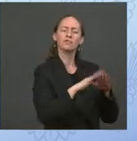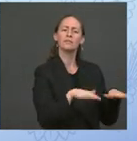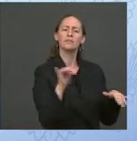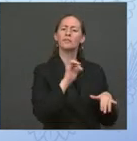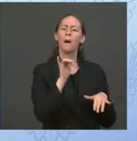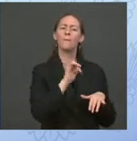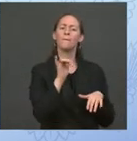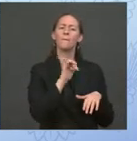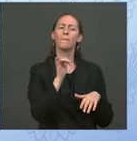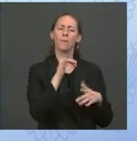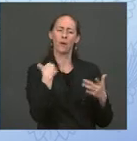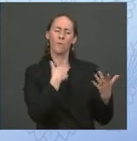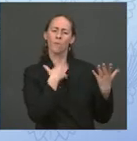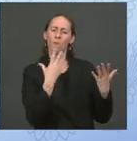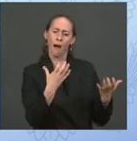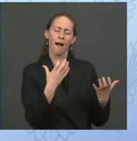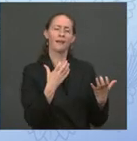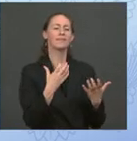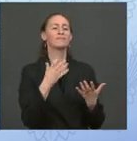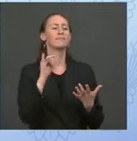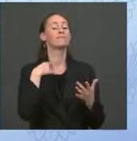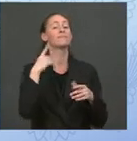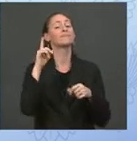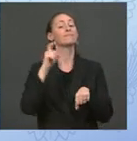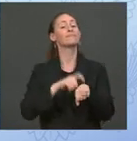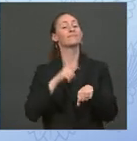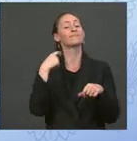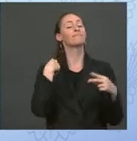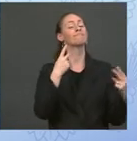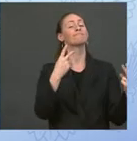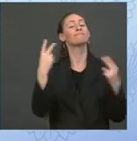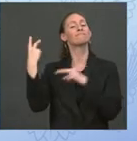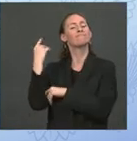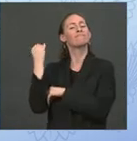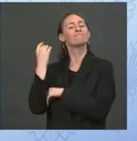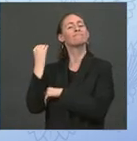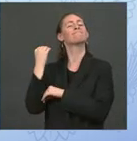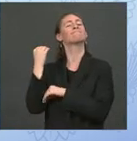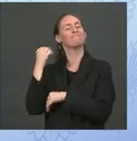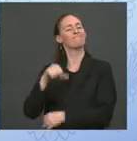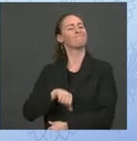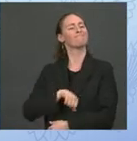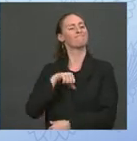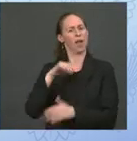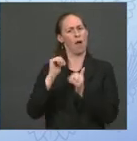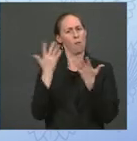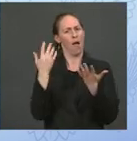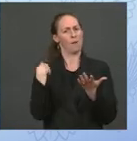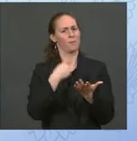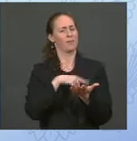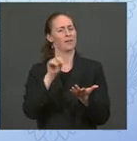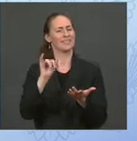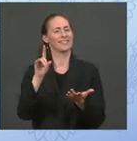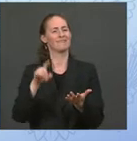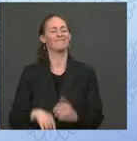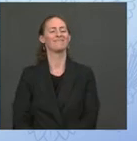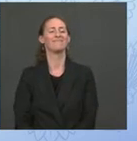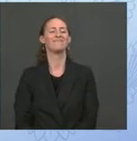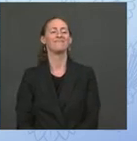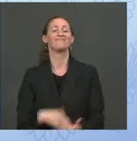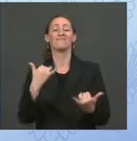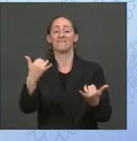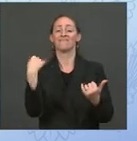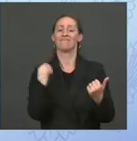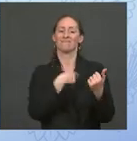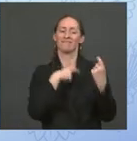time together and we're proud of our collective response. Today we celebrate outstanding educators who, even in this moment